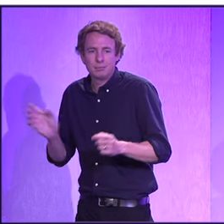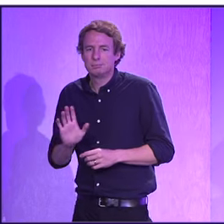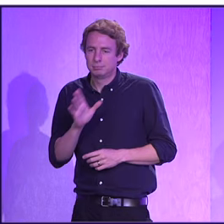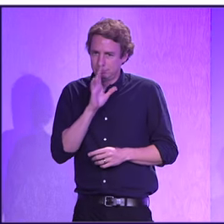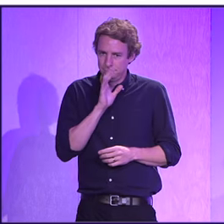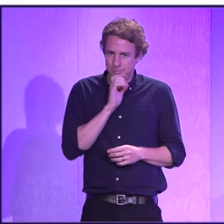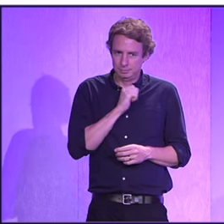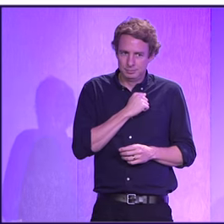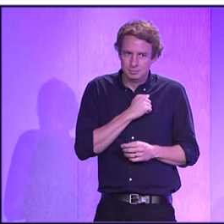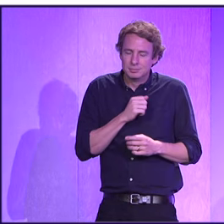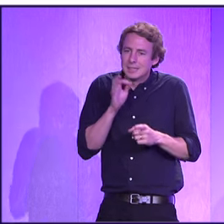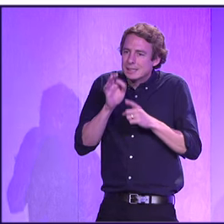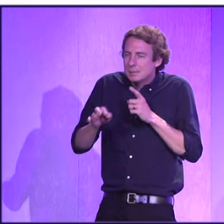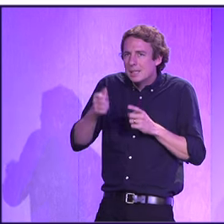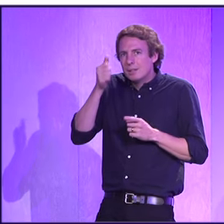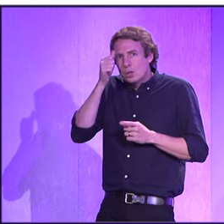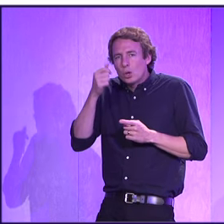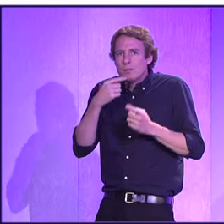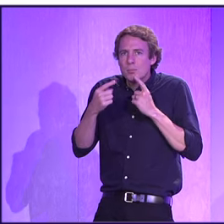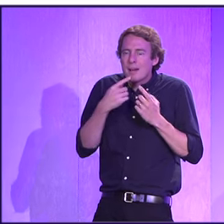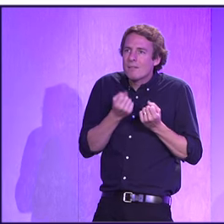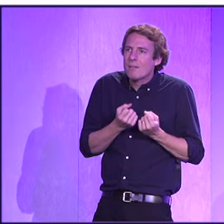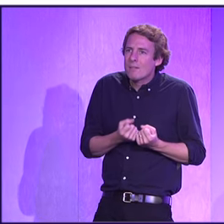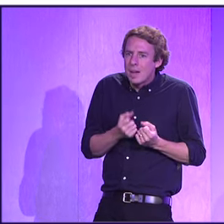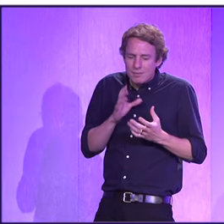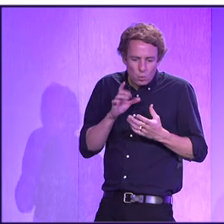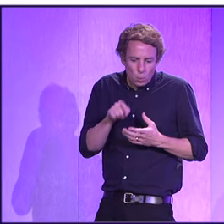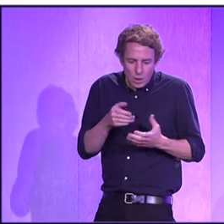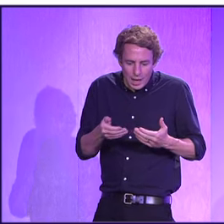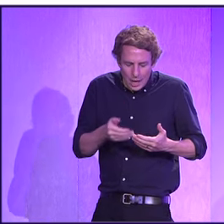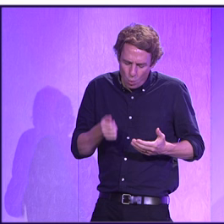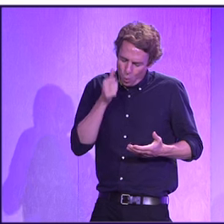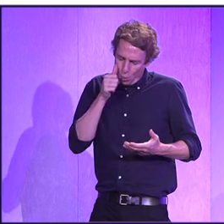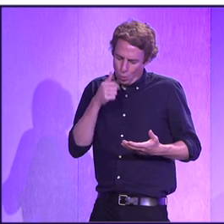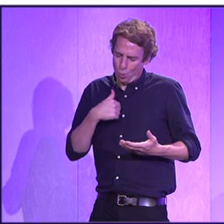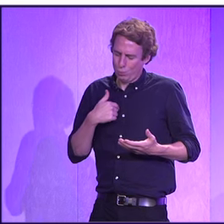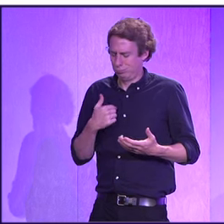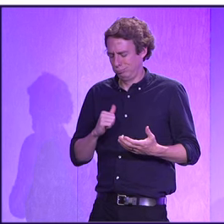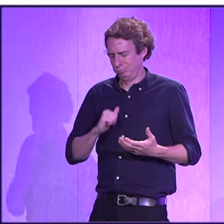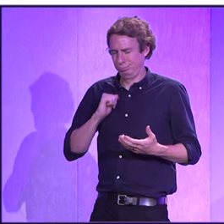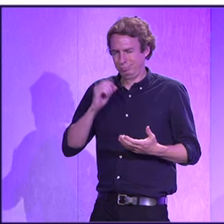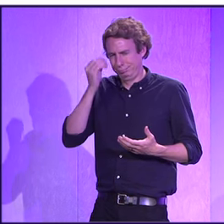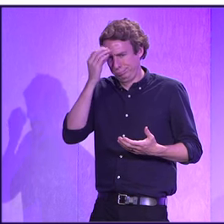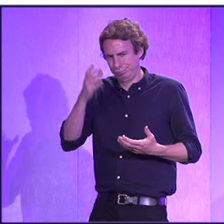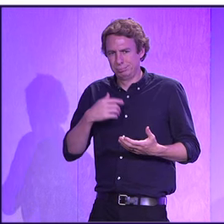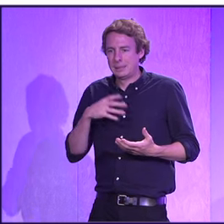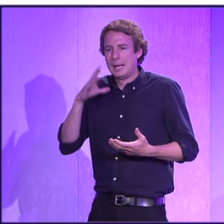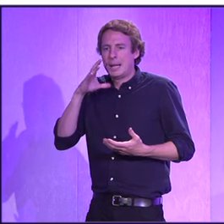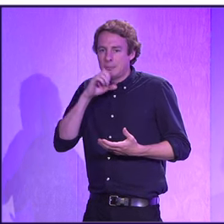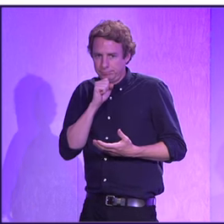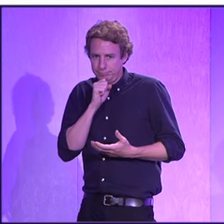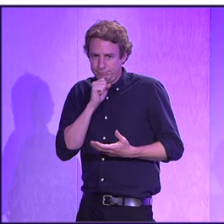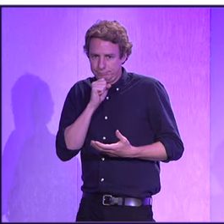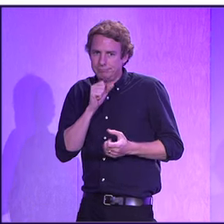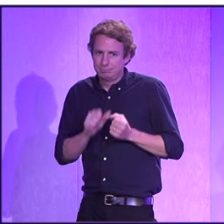your organization. If you have a specific knowledge about a specific language or a solution, just, you know, don't share